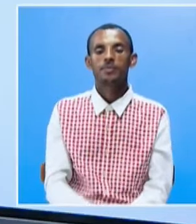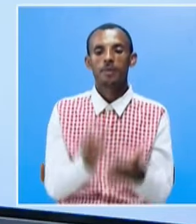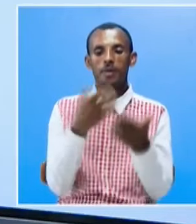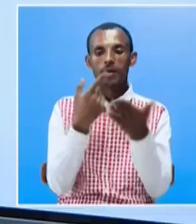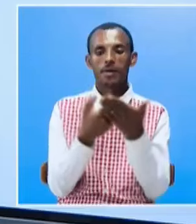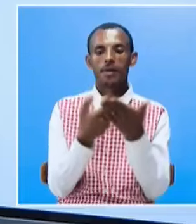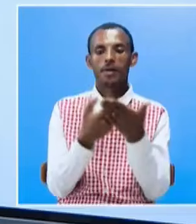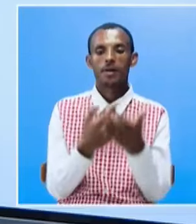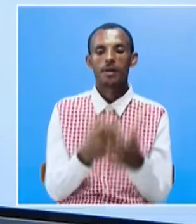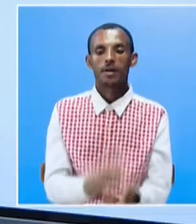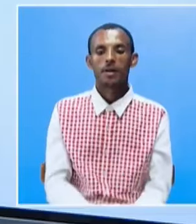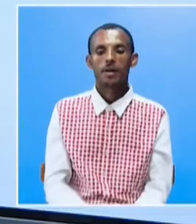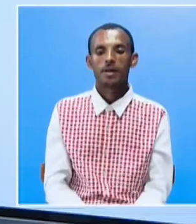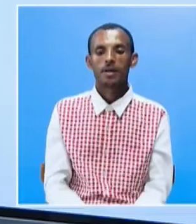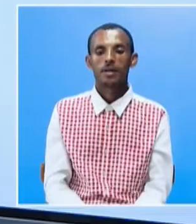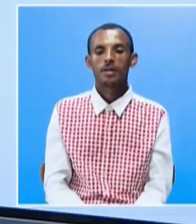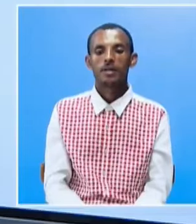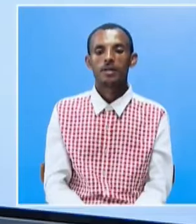Here,